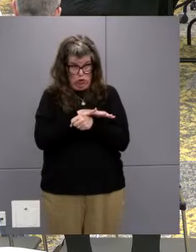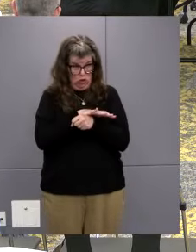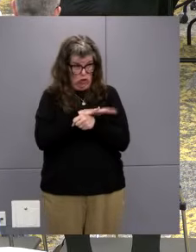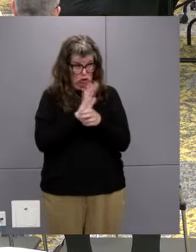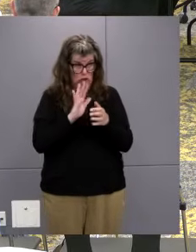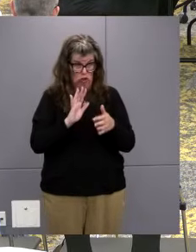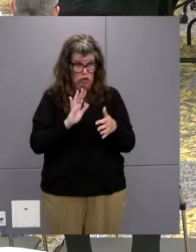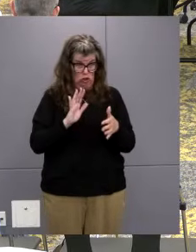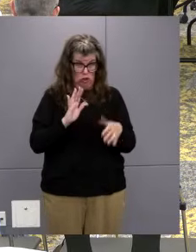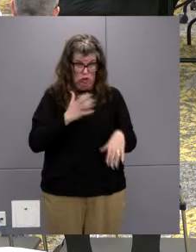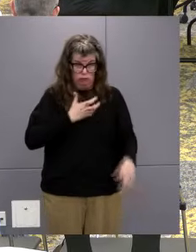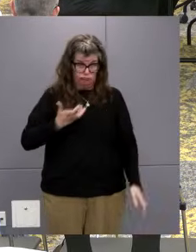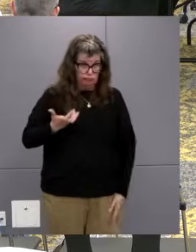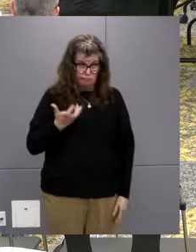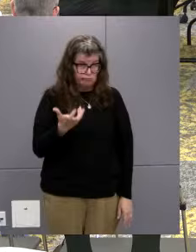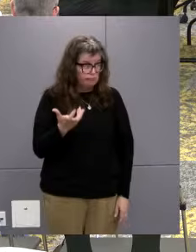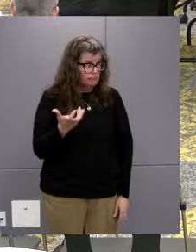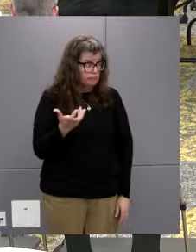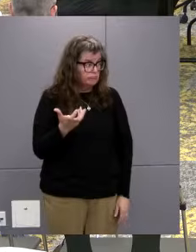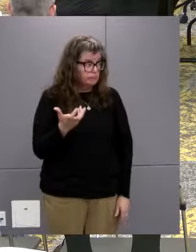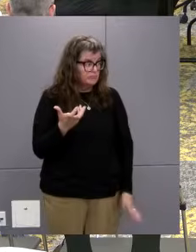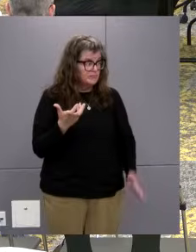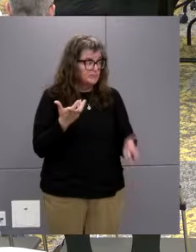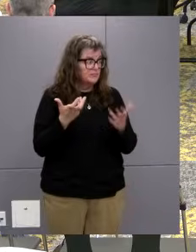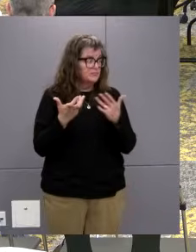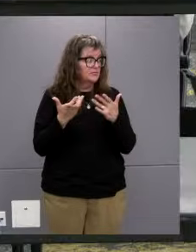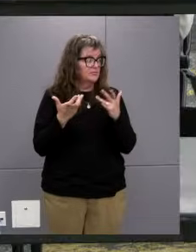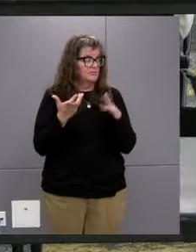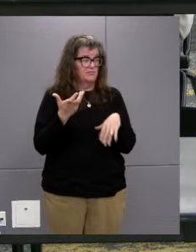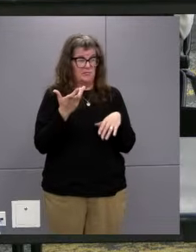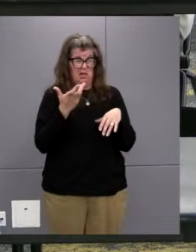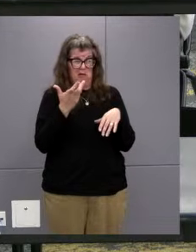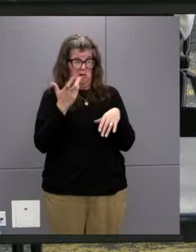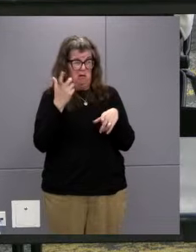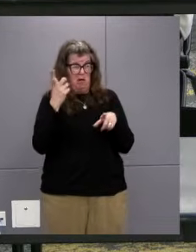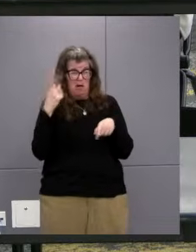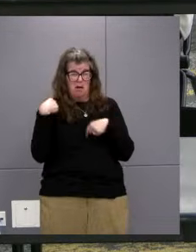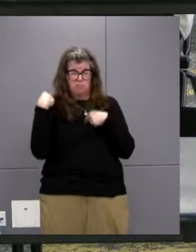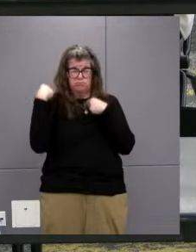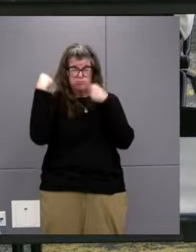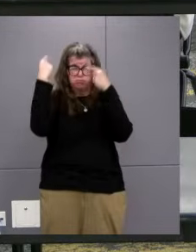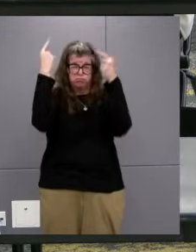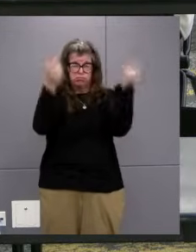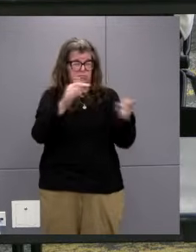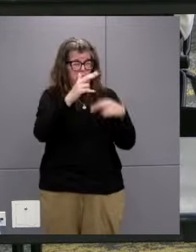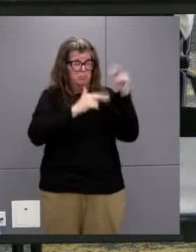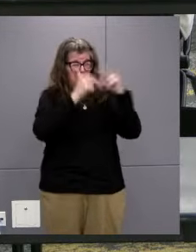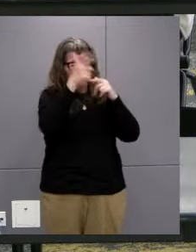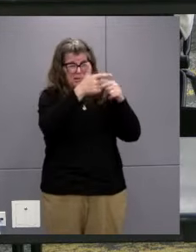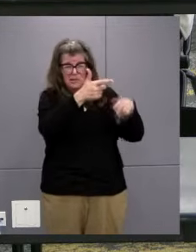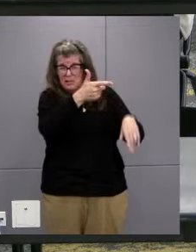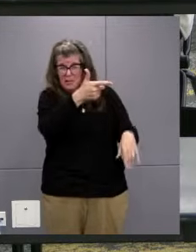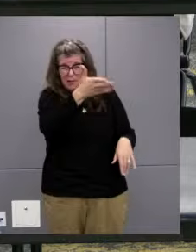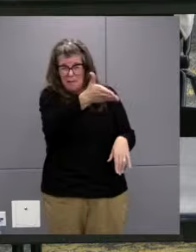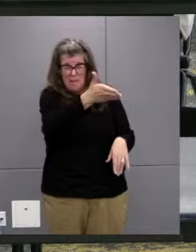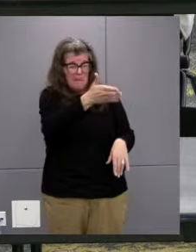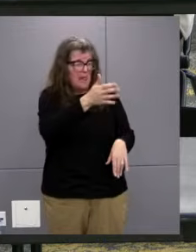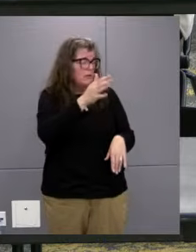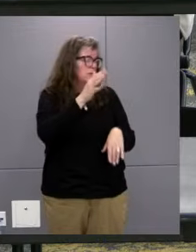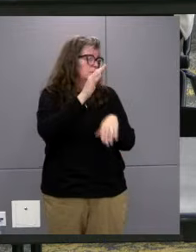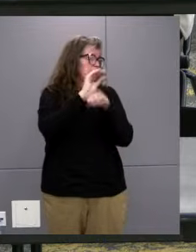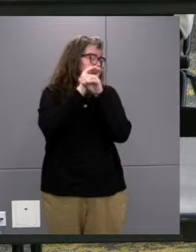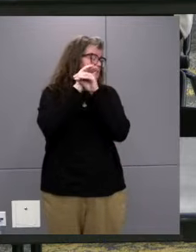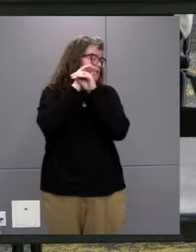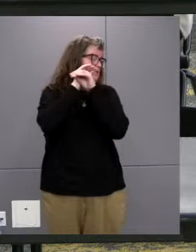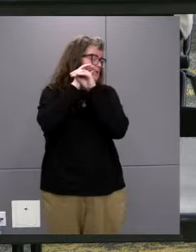for however long that building has been in operation, there has been no